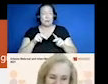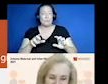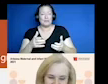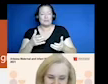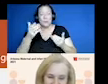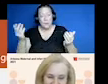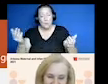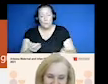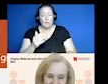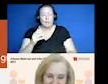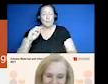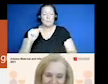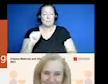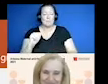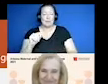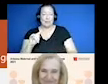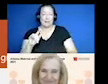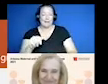Alita.